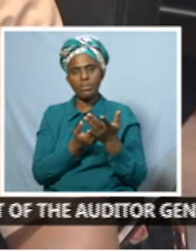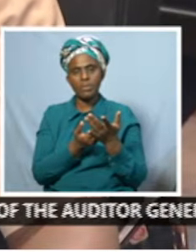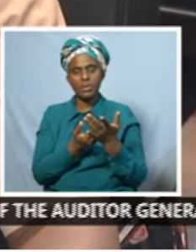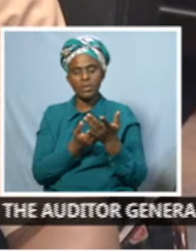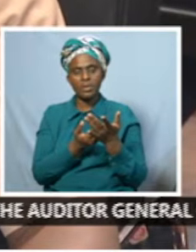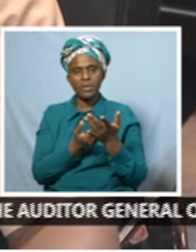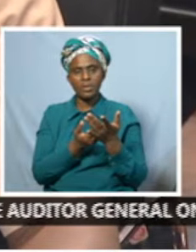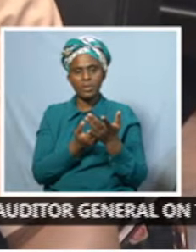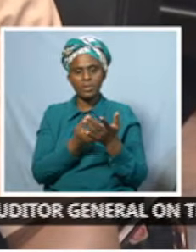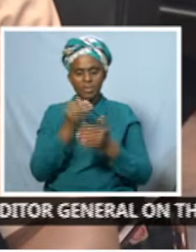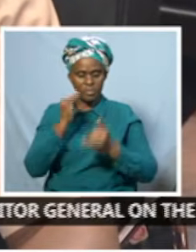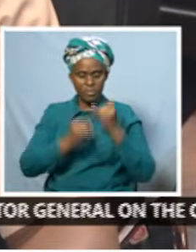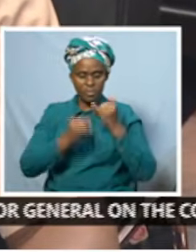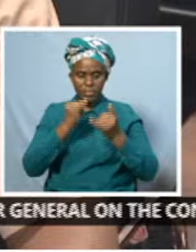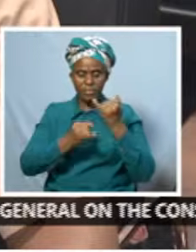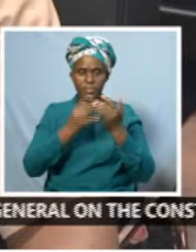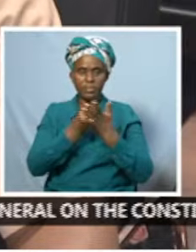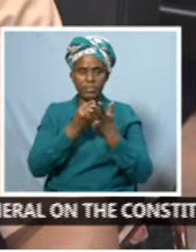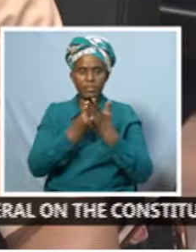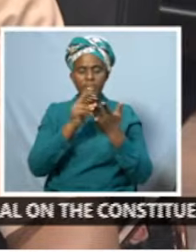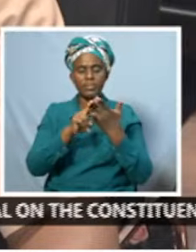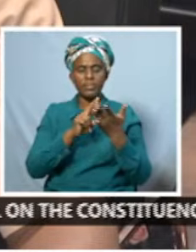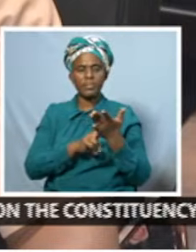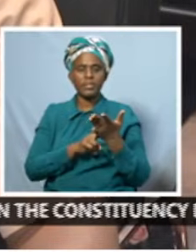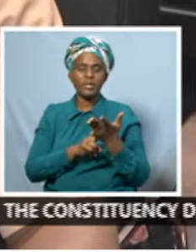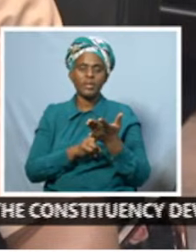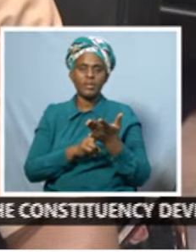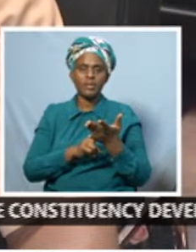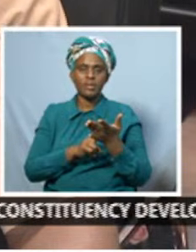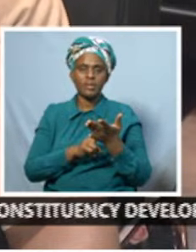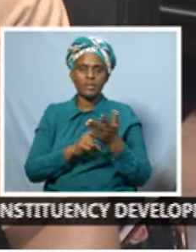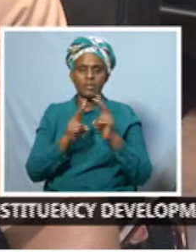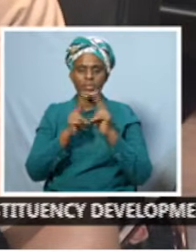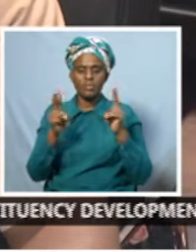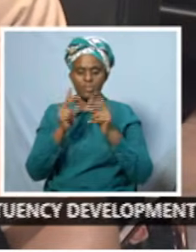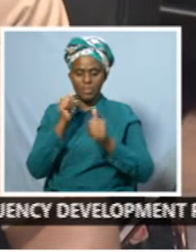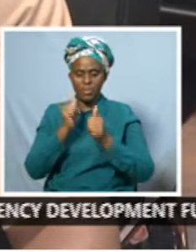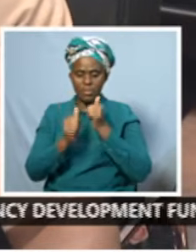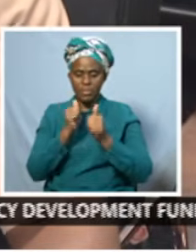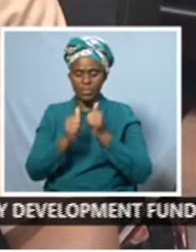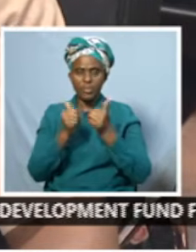the final financial report. So which